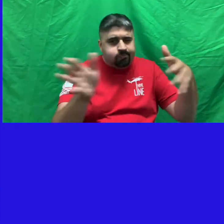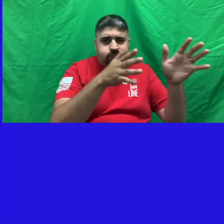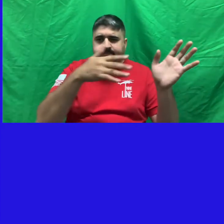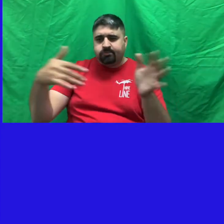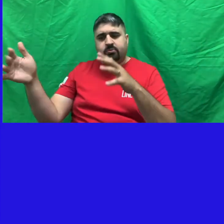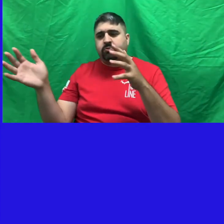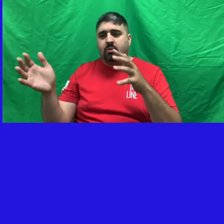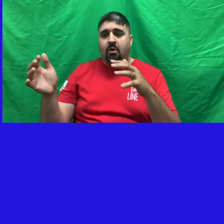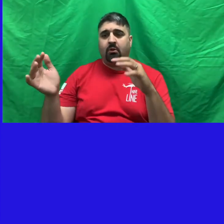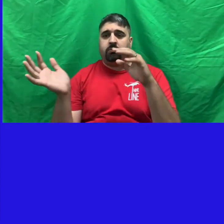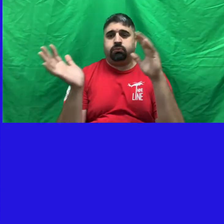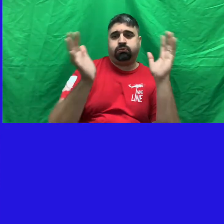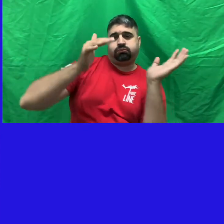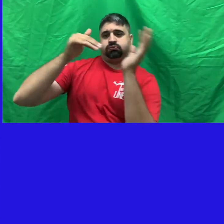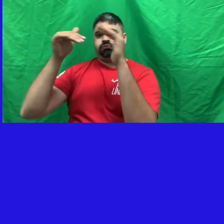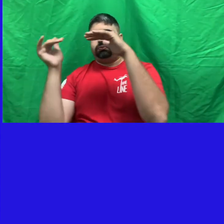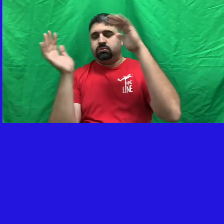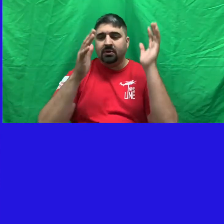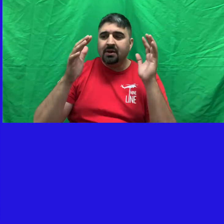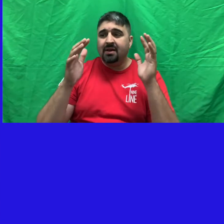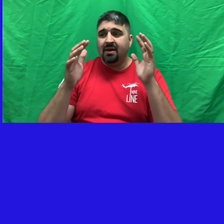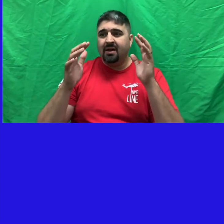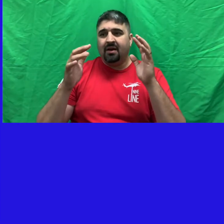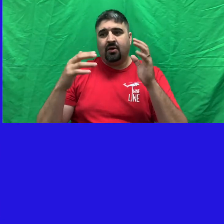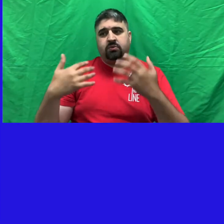the way up to the top of the sky.